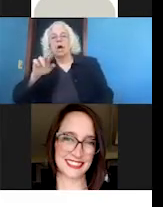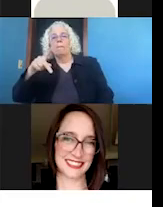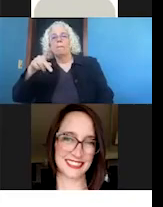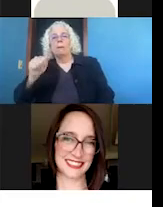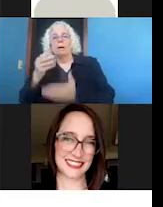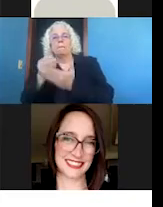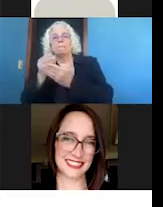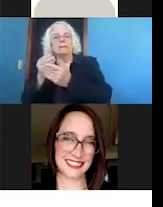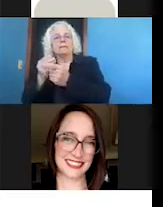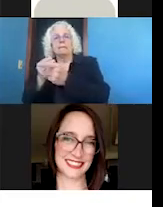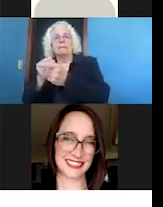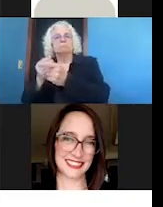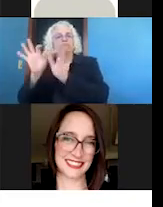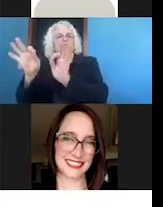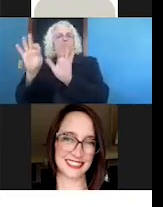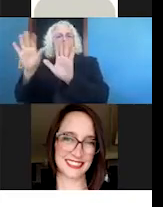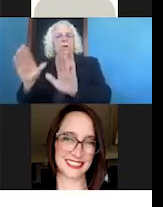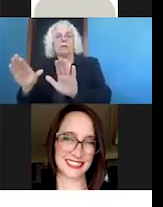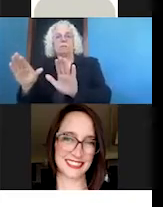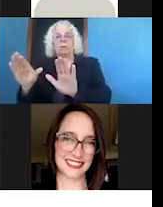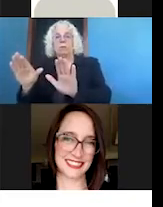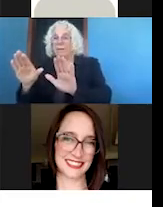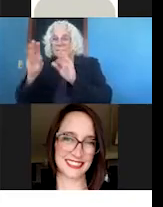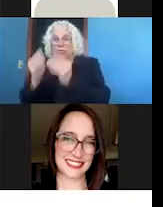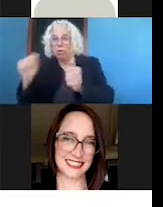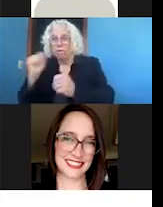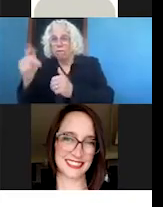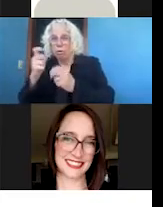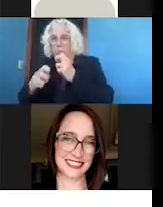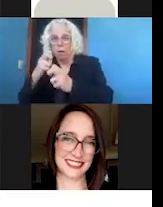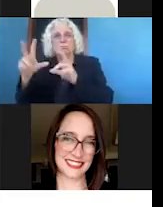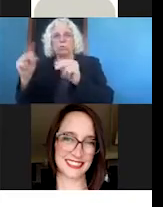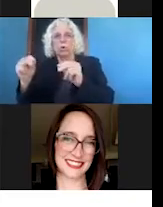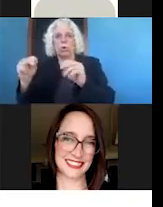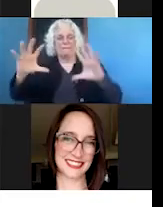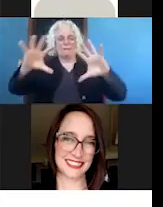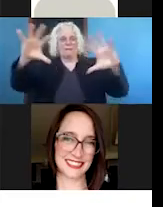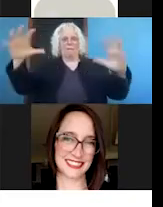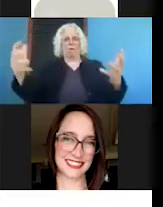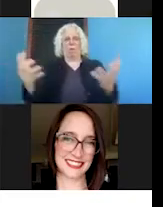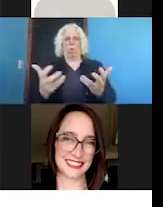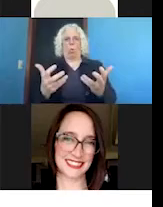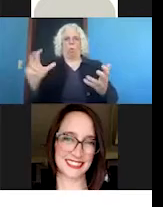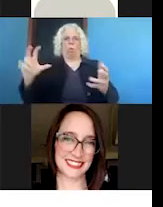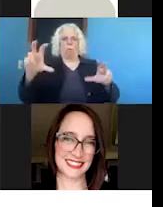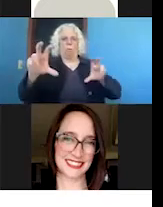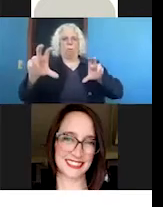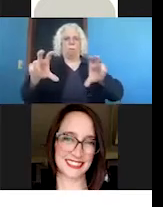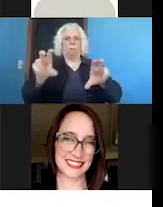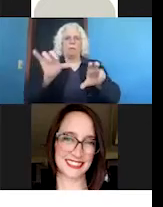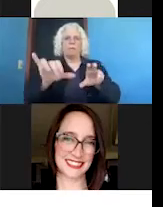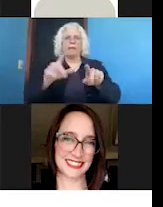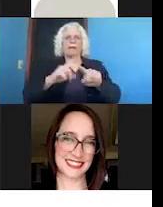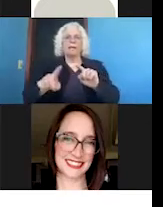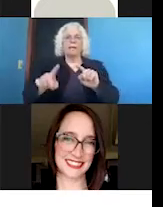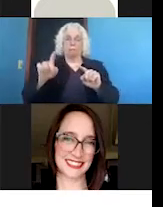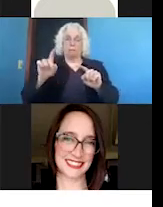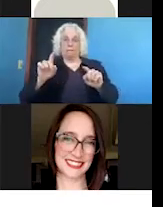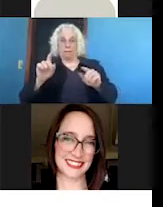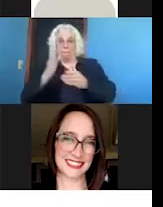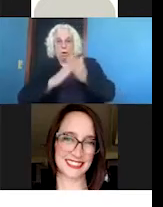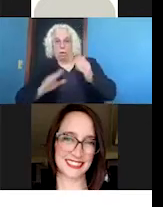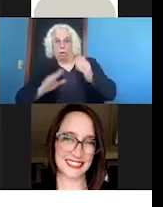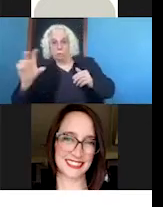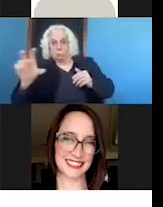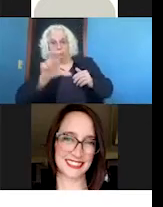end all, and that we have to be thinking about these things as a whole. And that, even as we are making recommendations about parts, that we